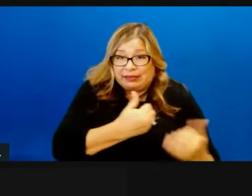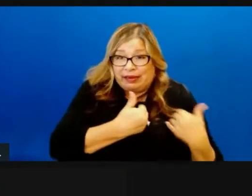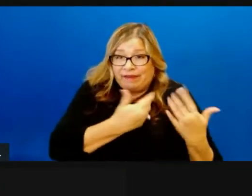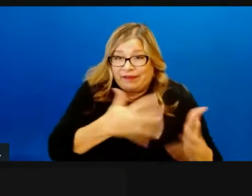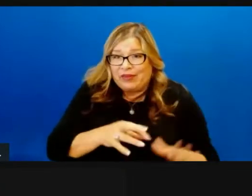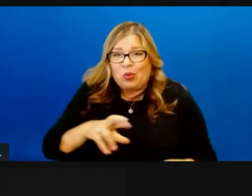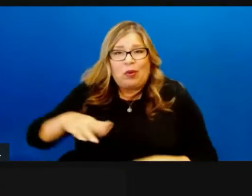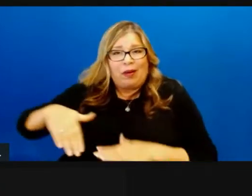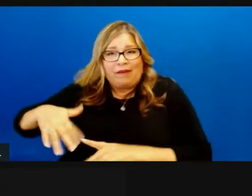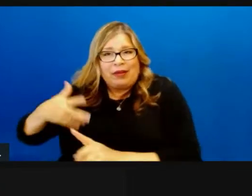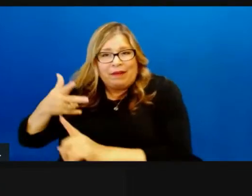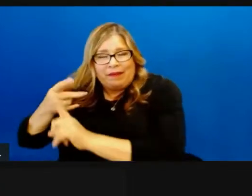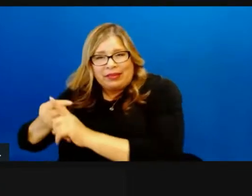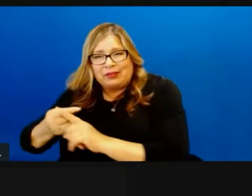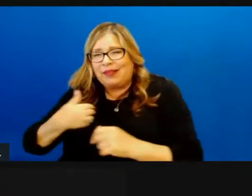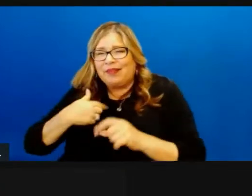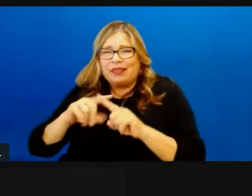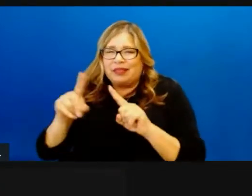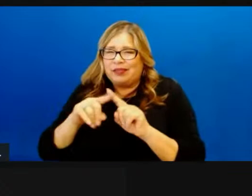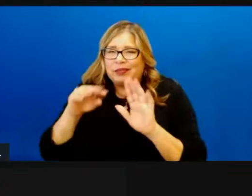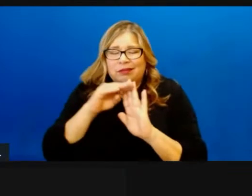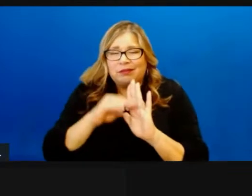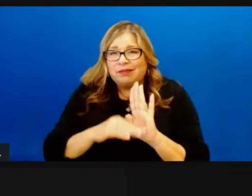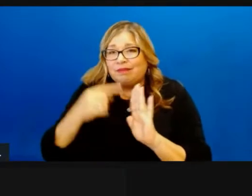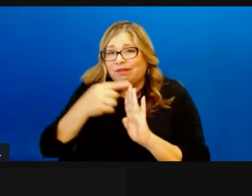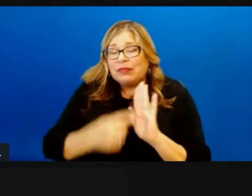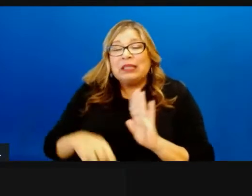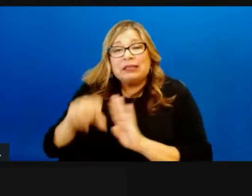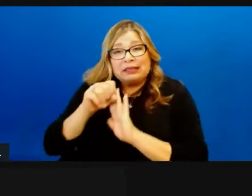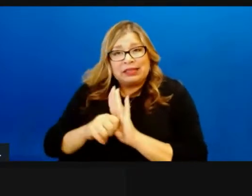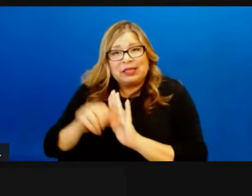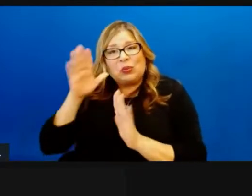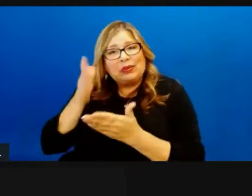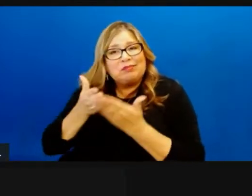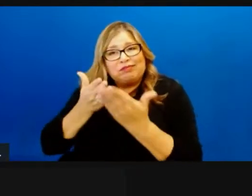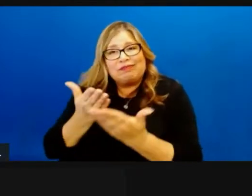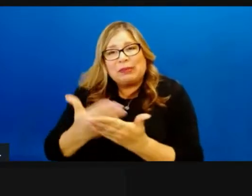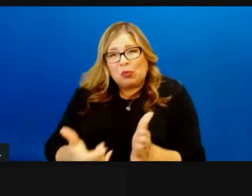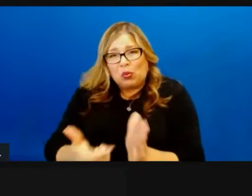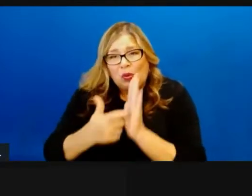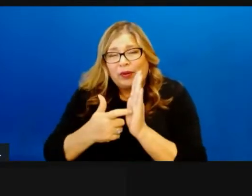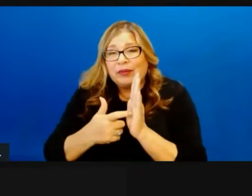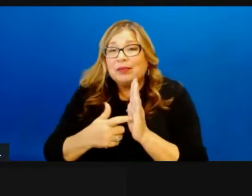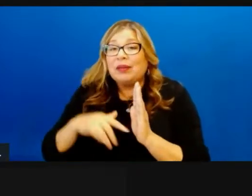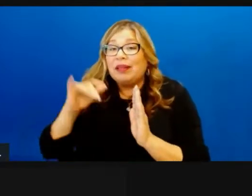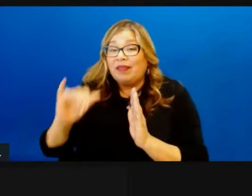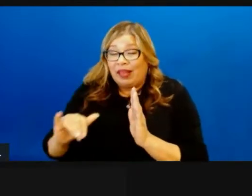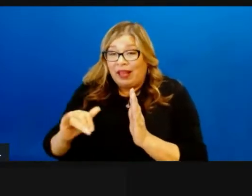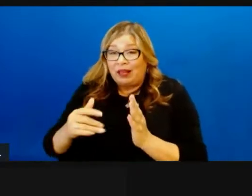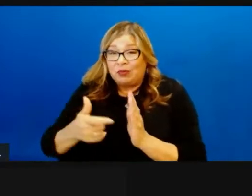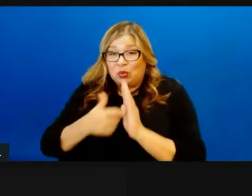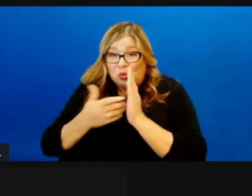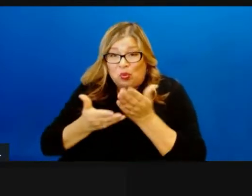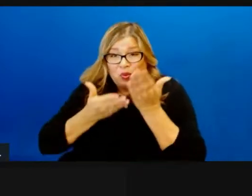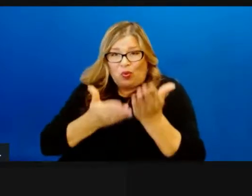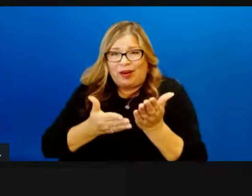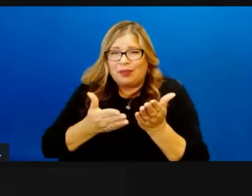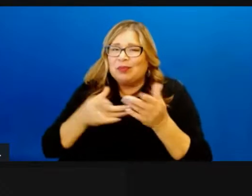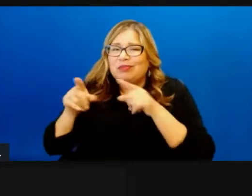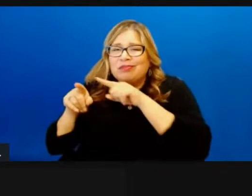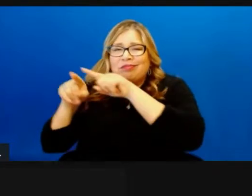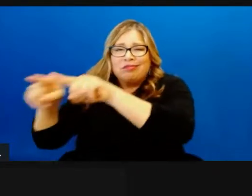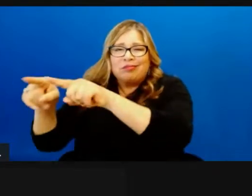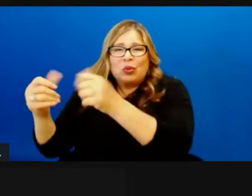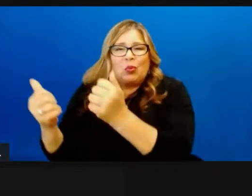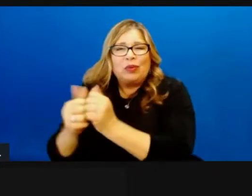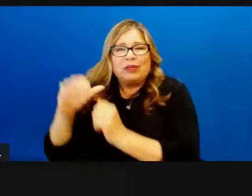have some requirements, largely aligning with our federal partners at the CDC. And then locally, there